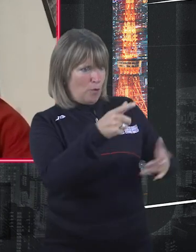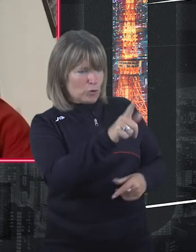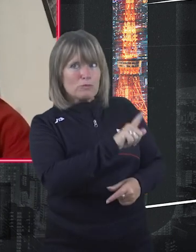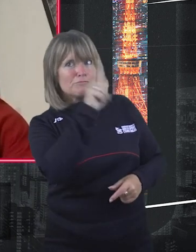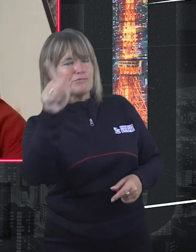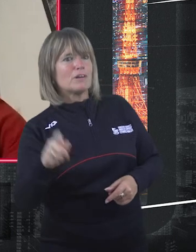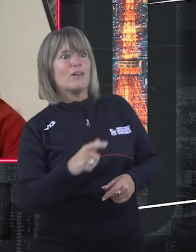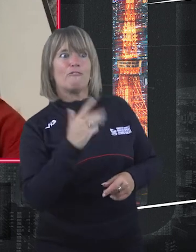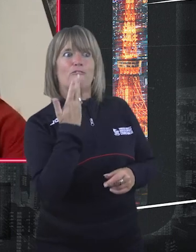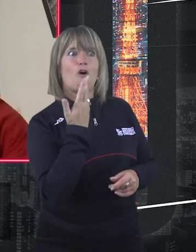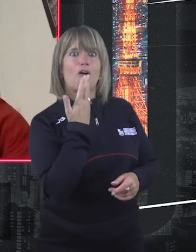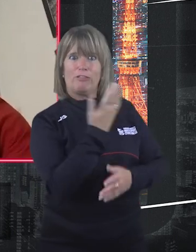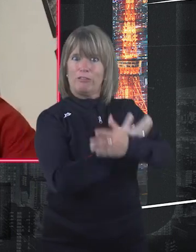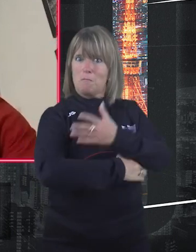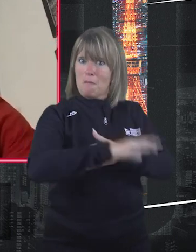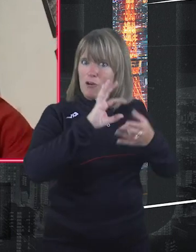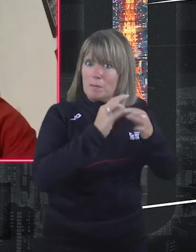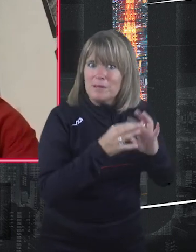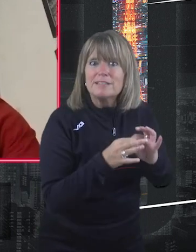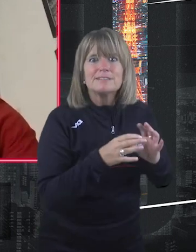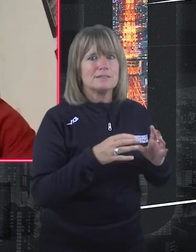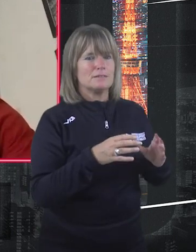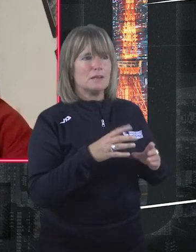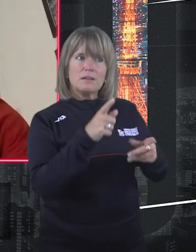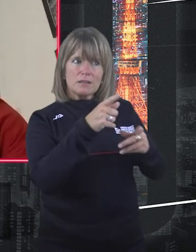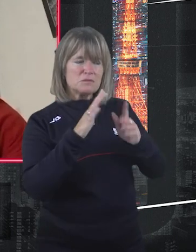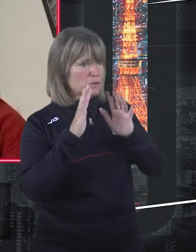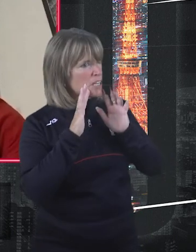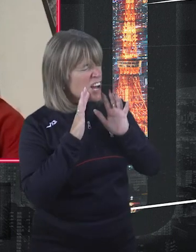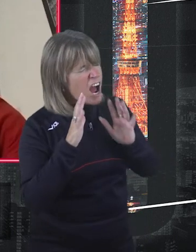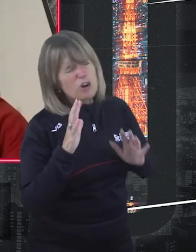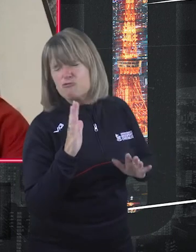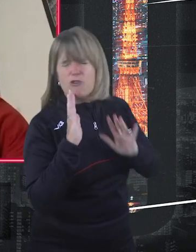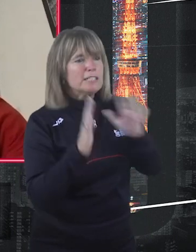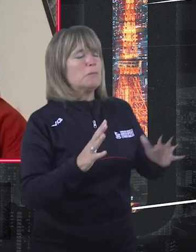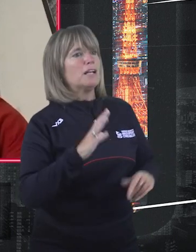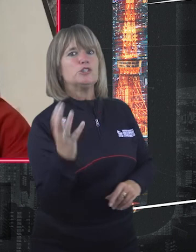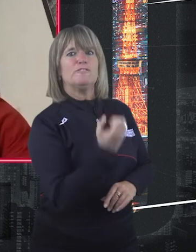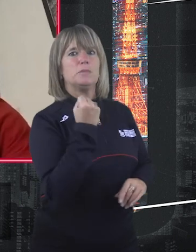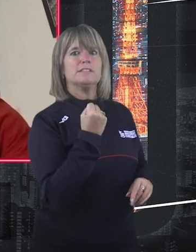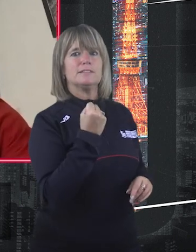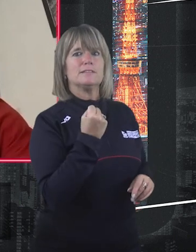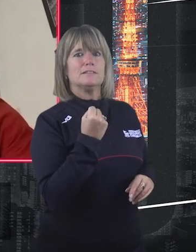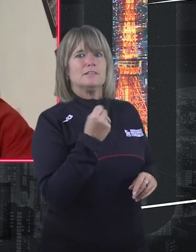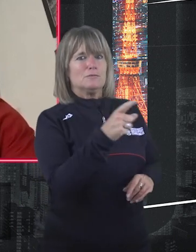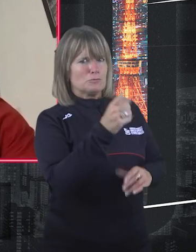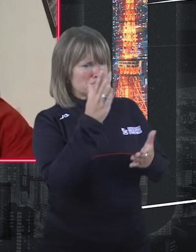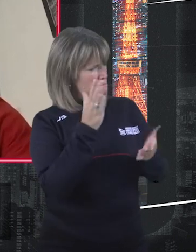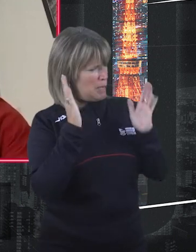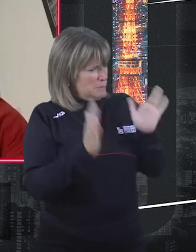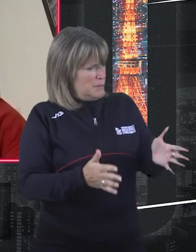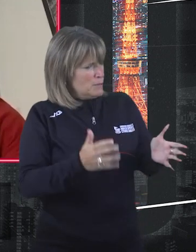on your fourth Paralympics, which is just an incredible achievement. You must be